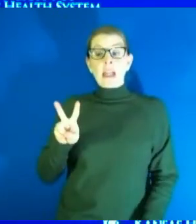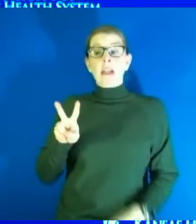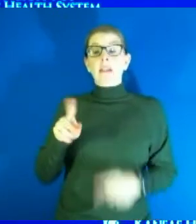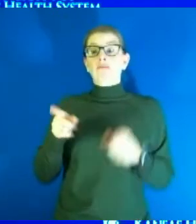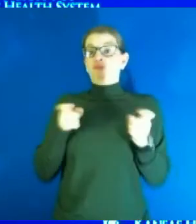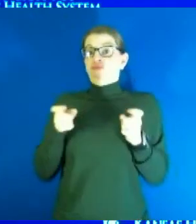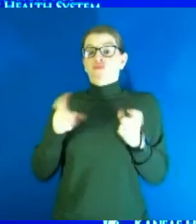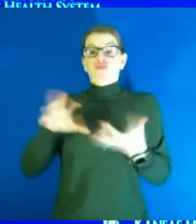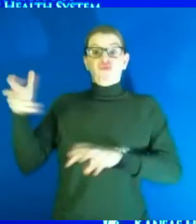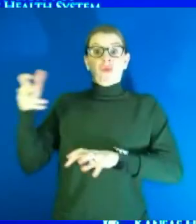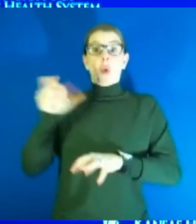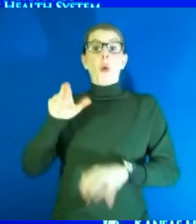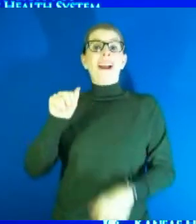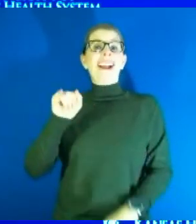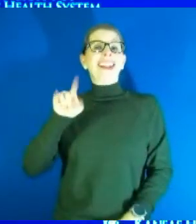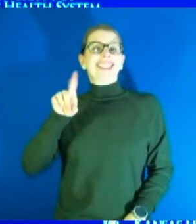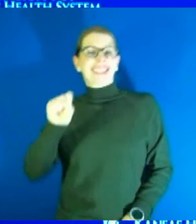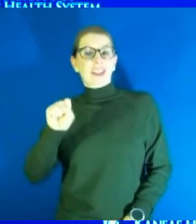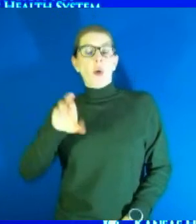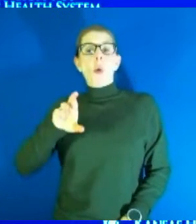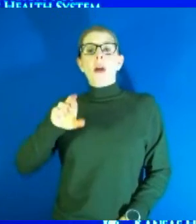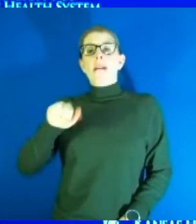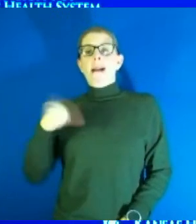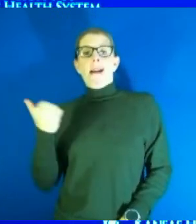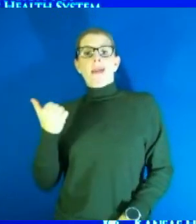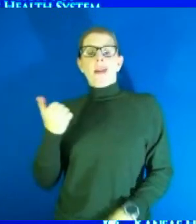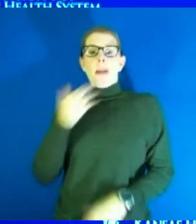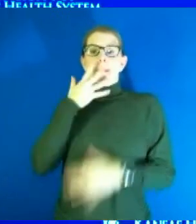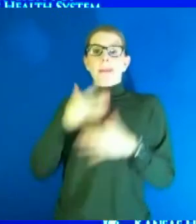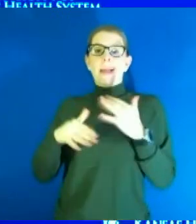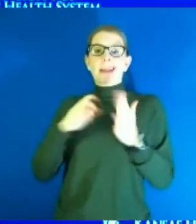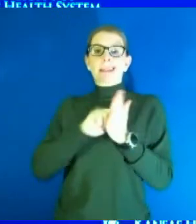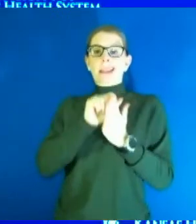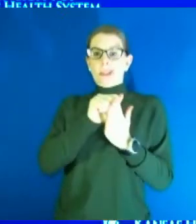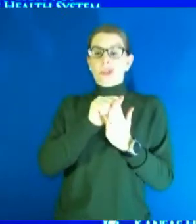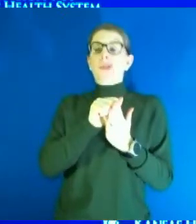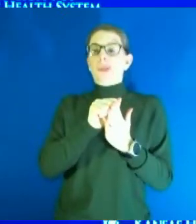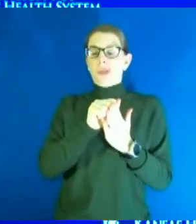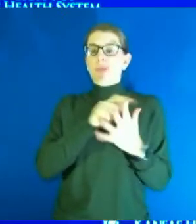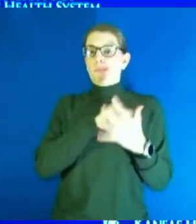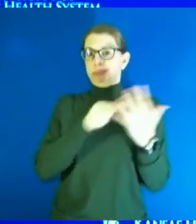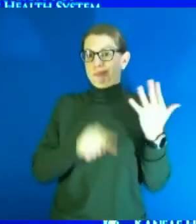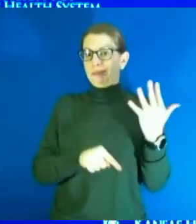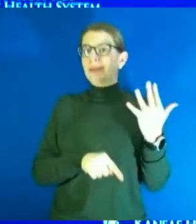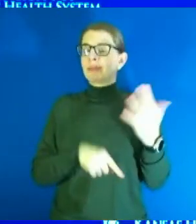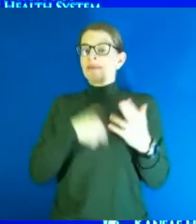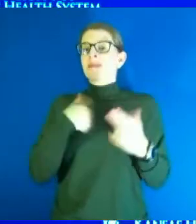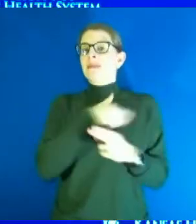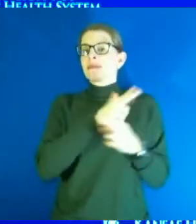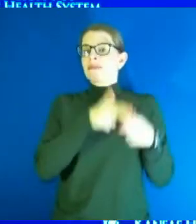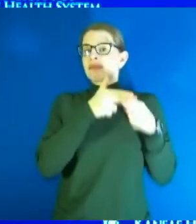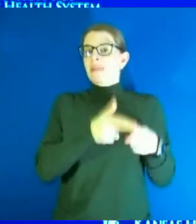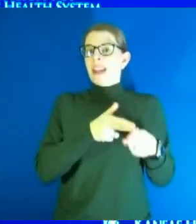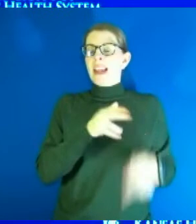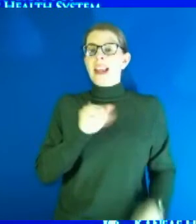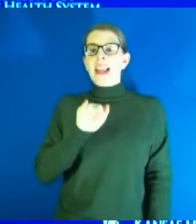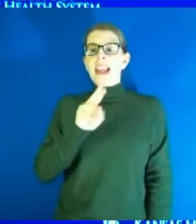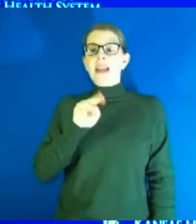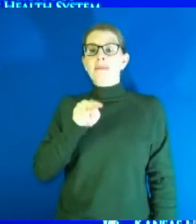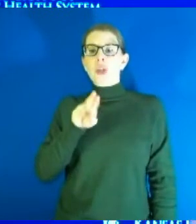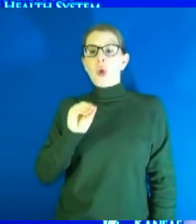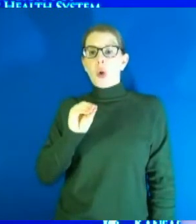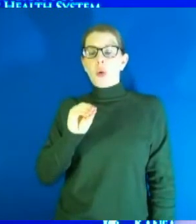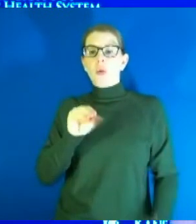HIV or AIDS, or other, say, blood cancers. Those are really what we consider immunosuppressed states